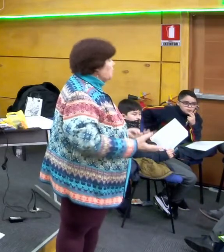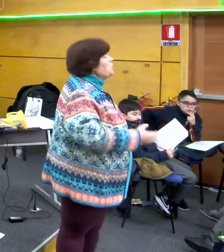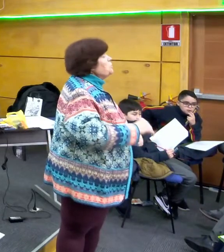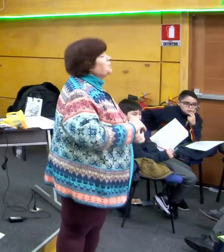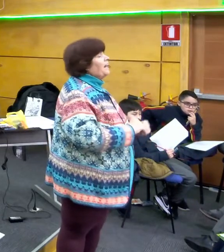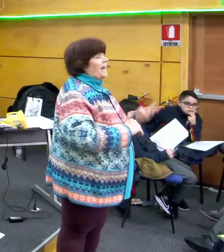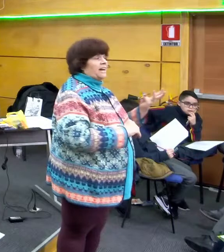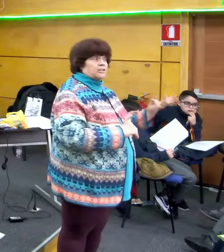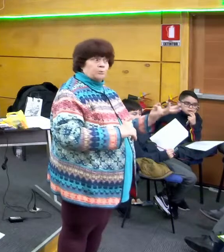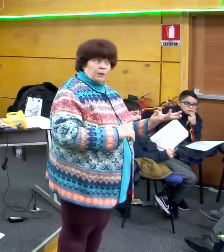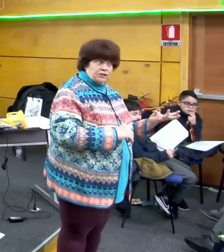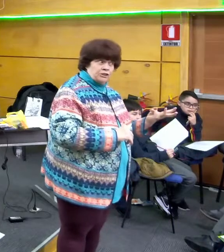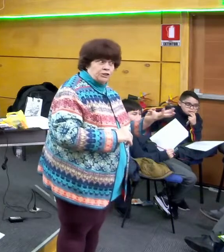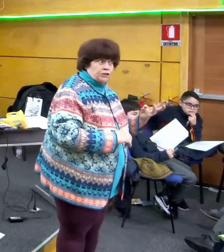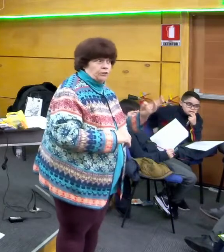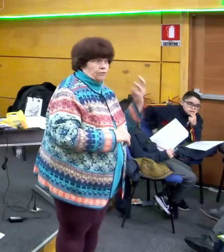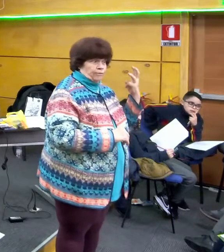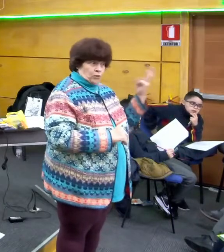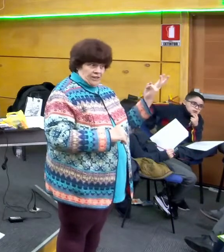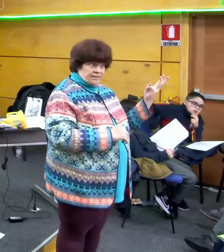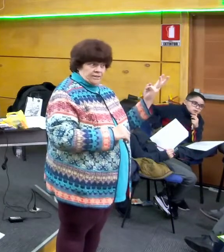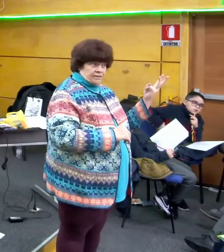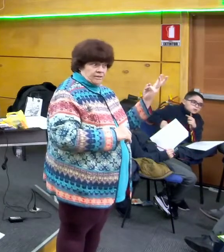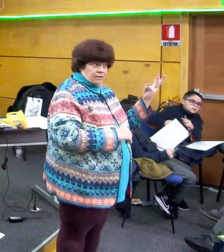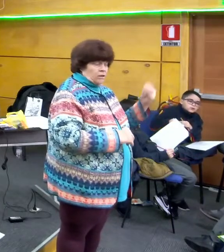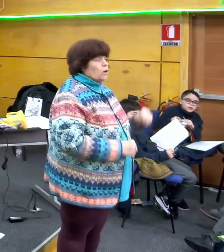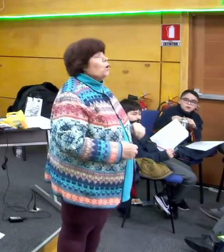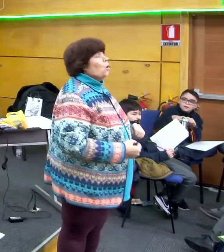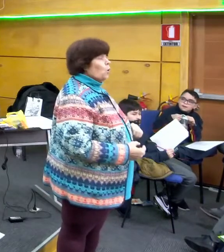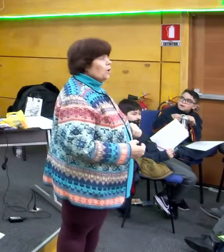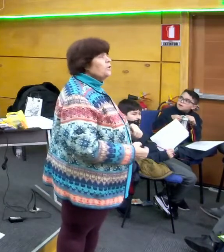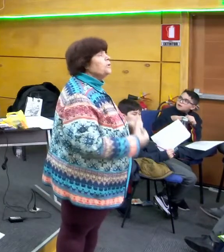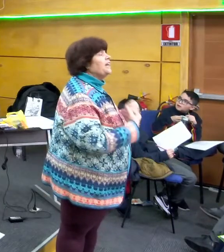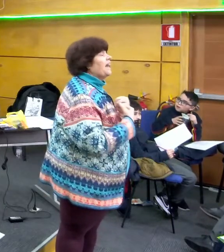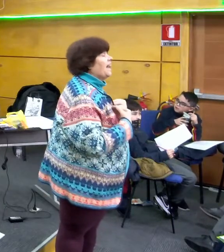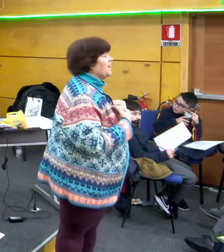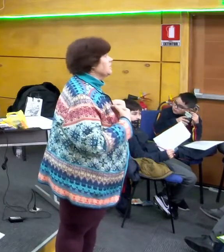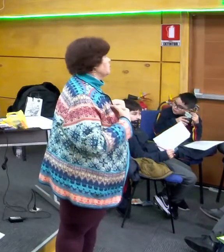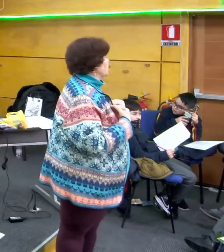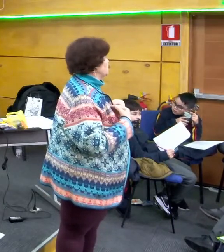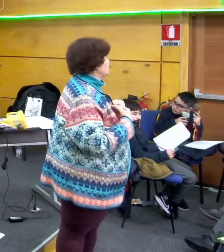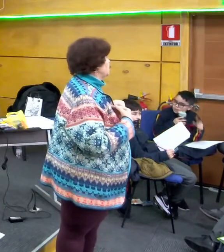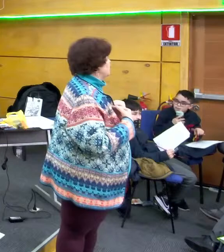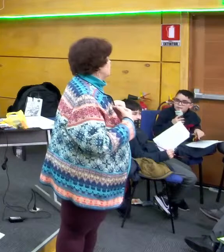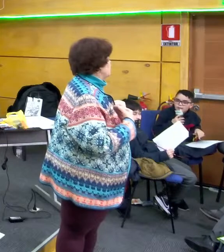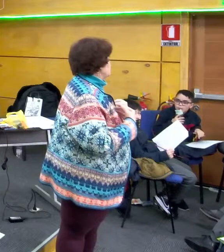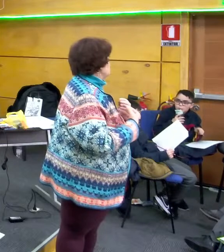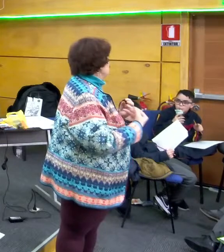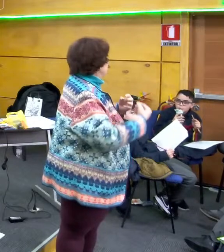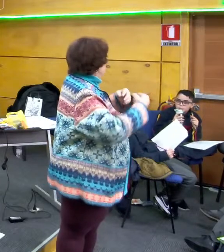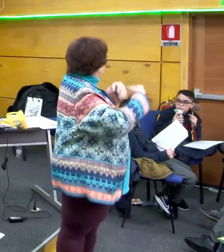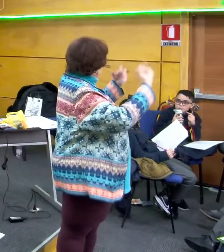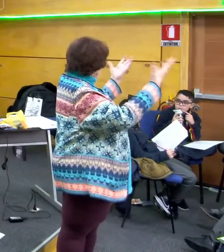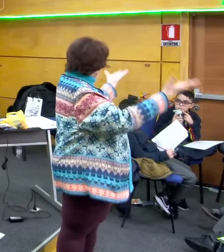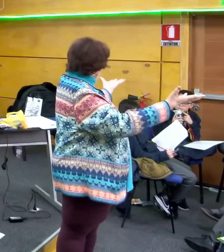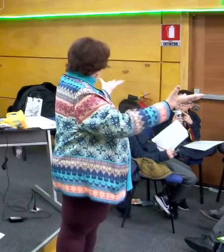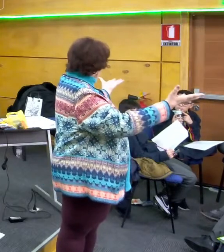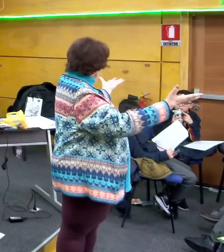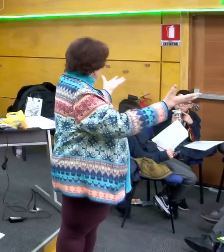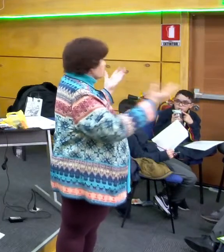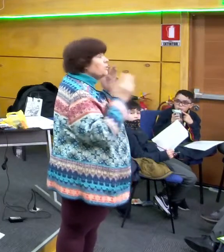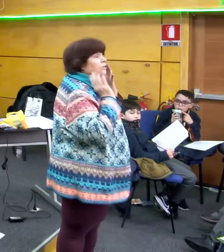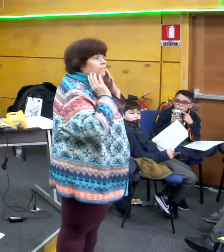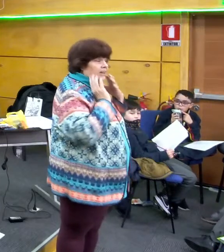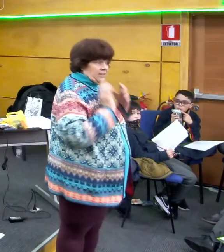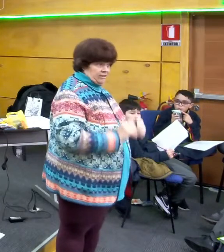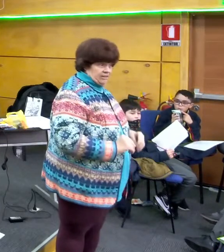Okay? You can add expression to your voice, or you can add expression using your